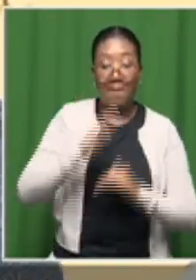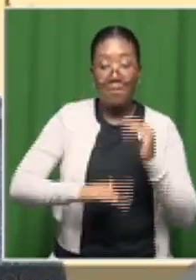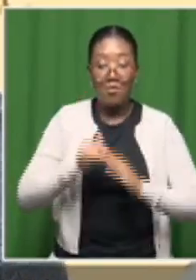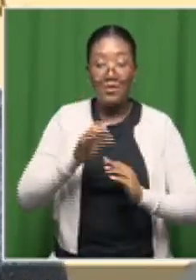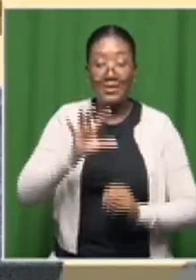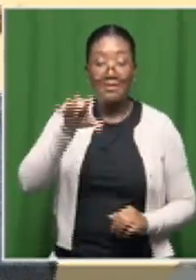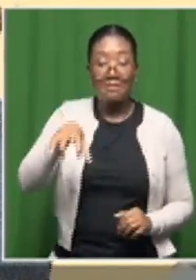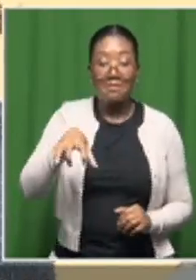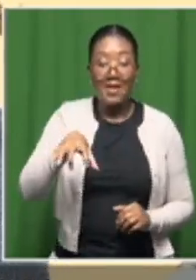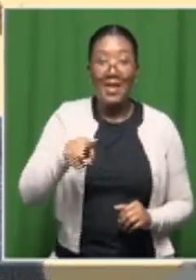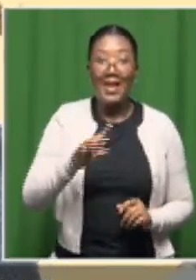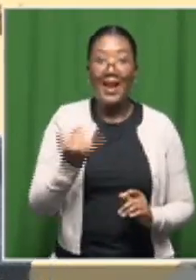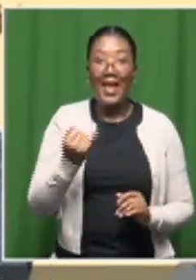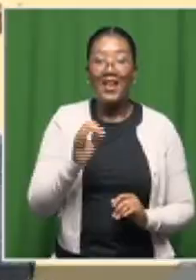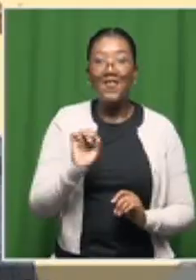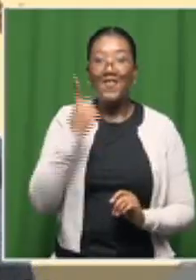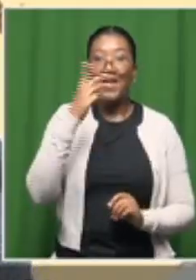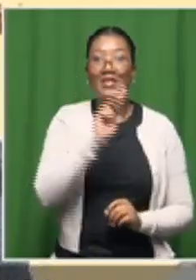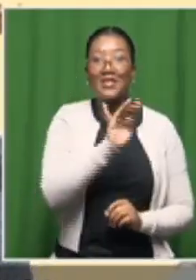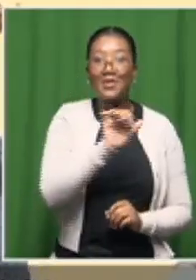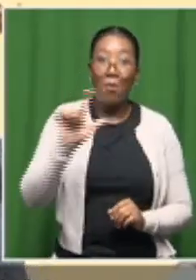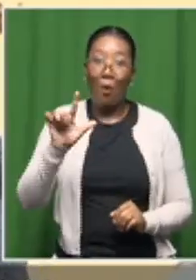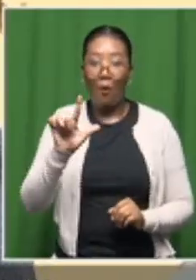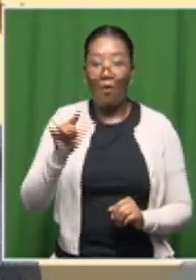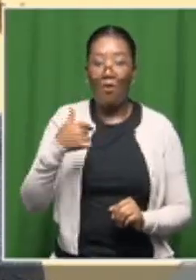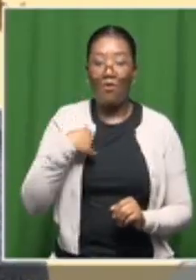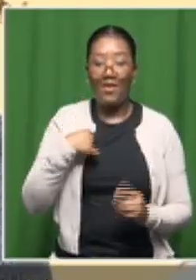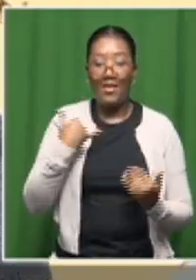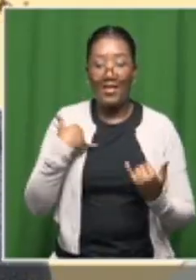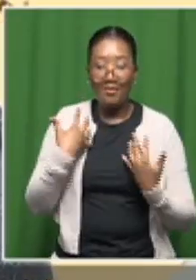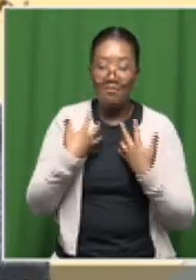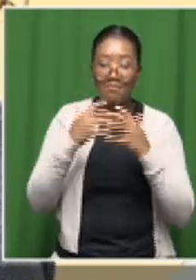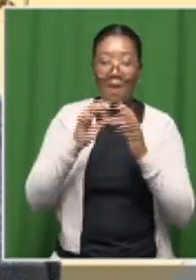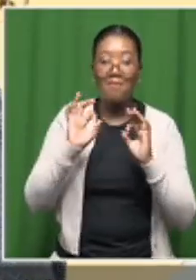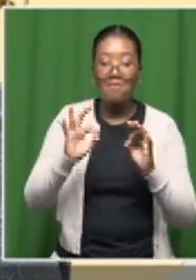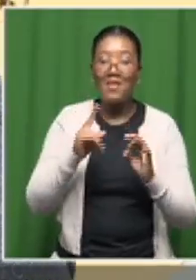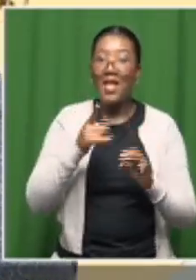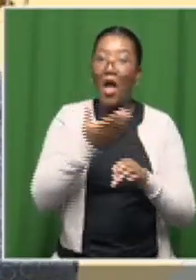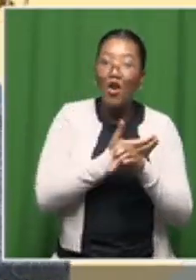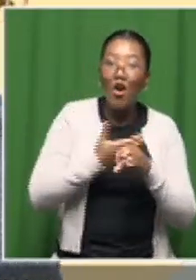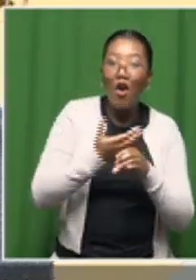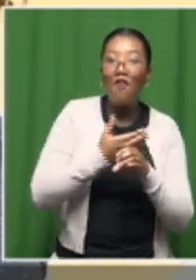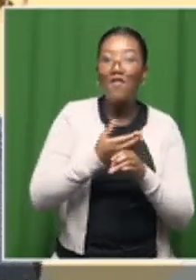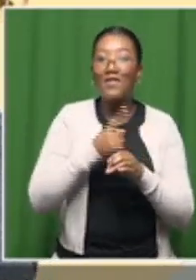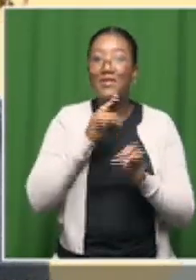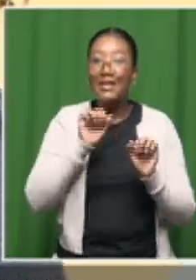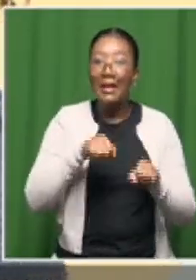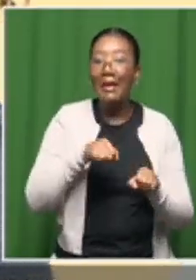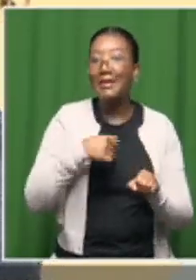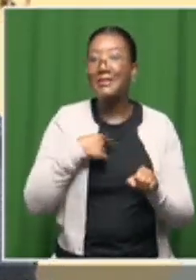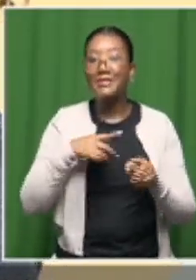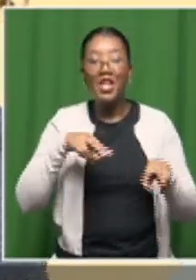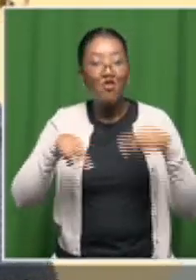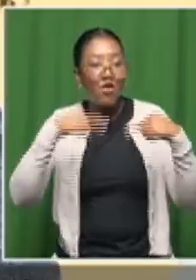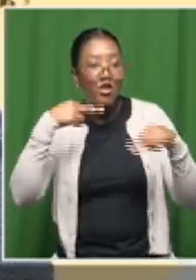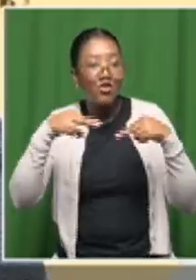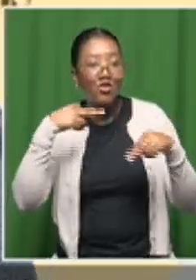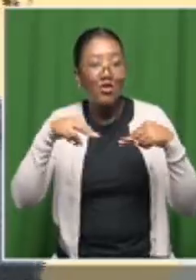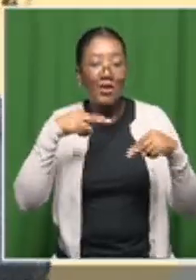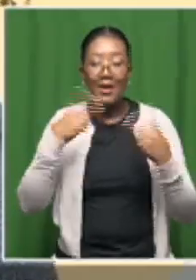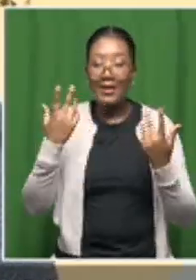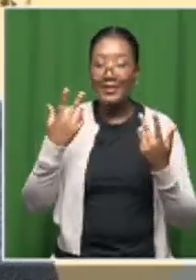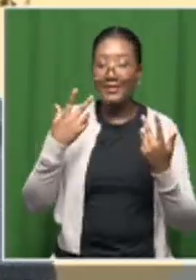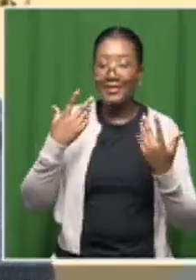Cape Town. So today we try to recreate that through, there are coffee shops, there are restaurants, there are